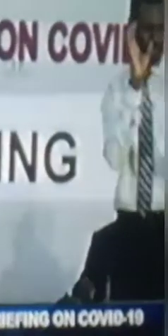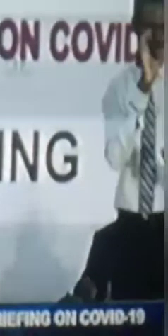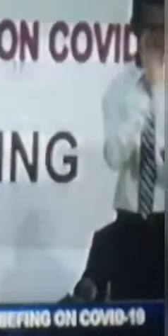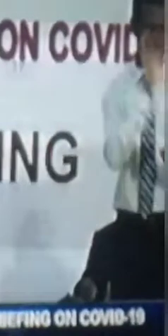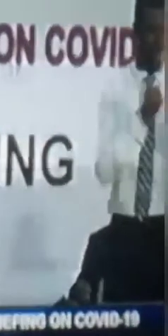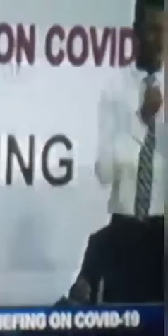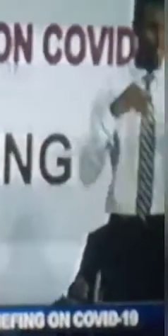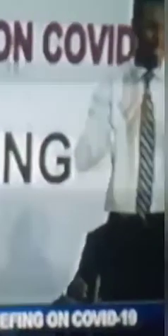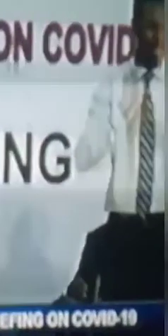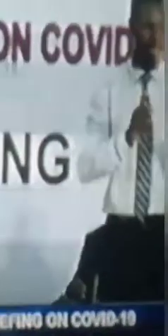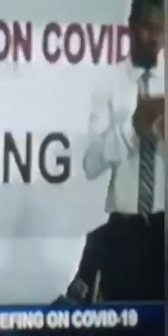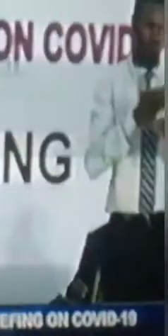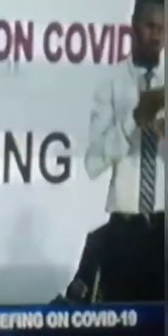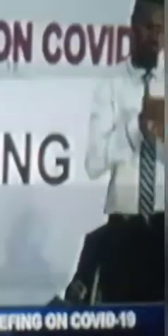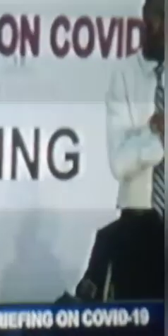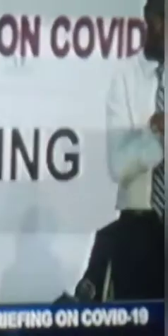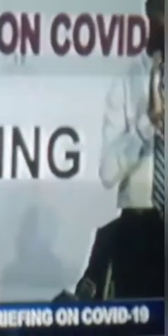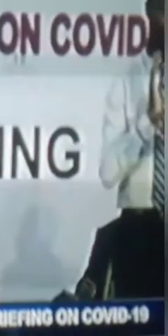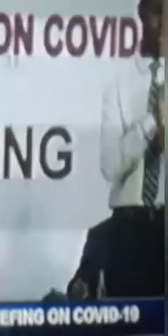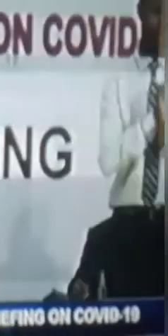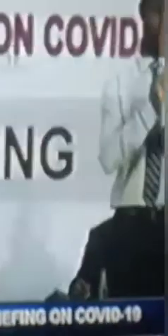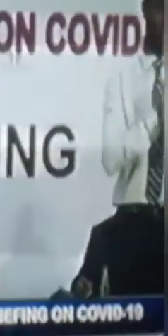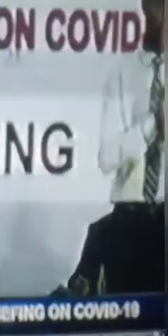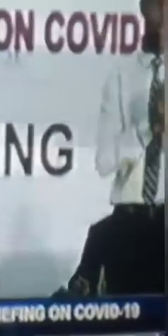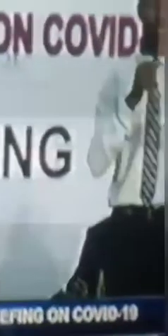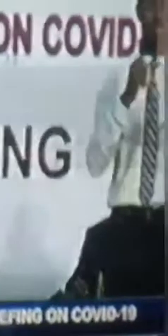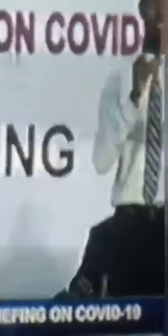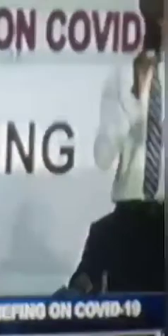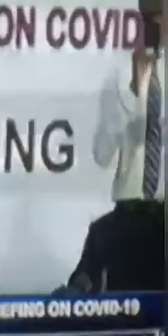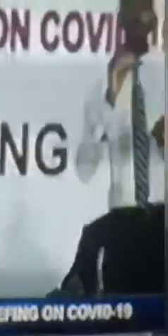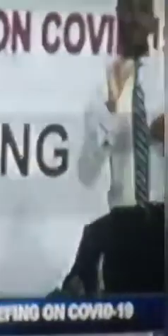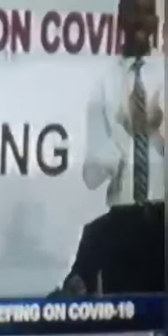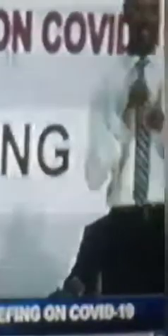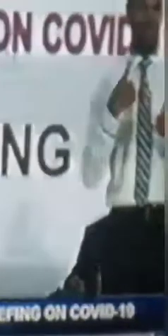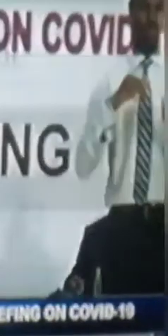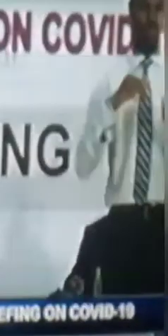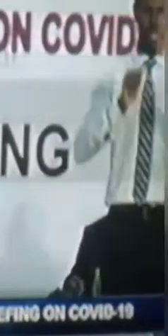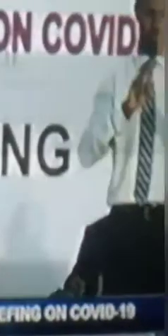agencies have sat down to review and analyze the situation.